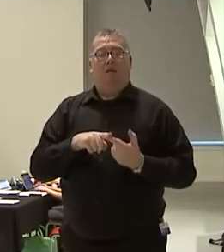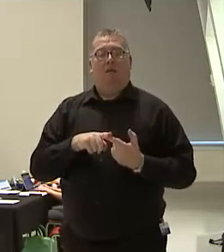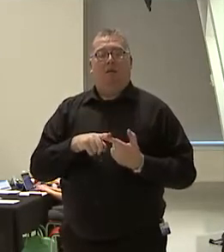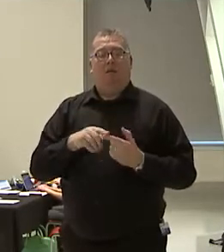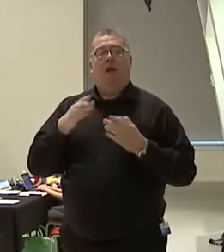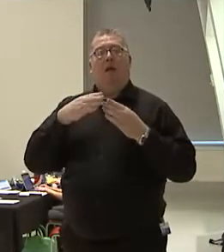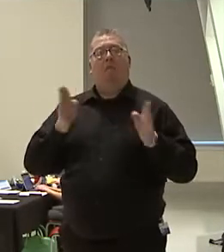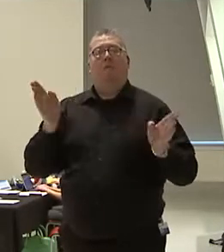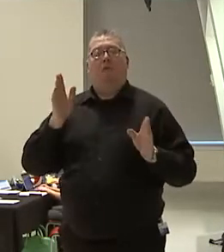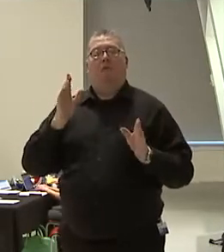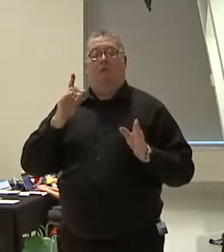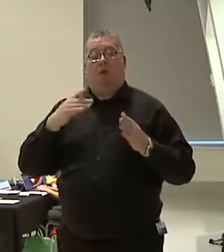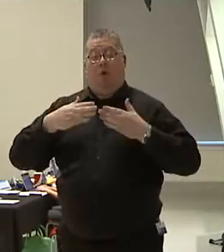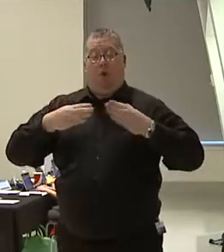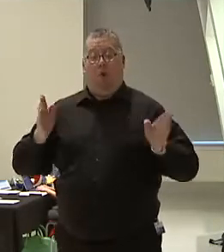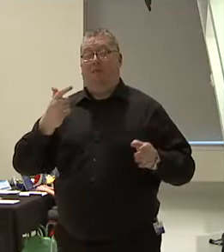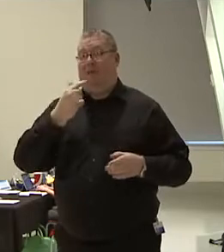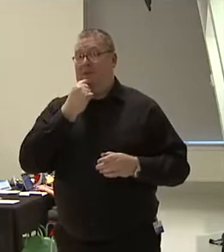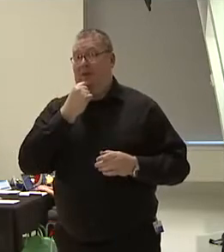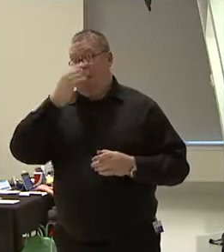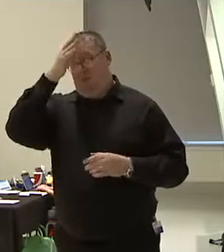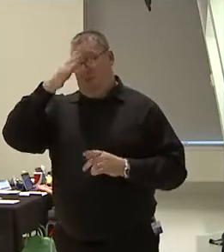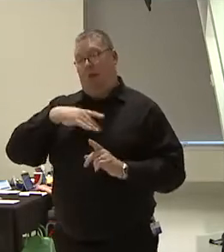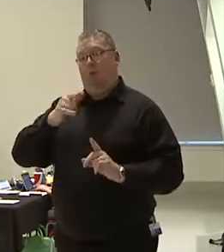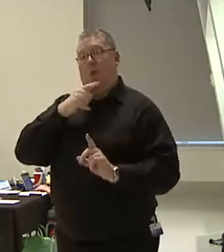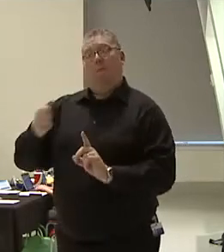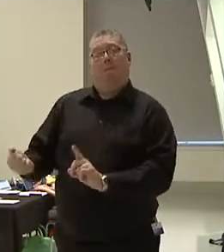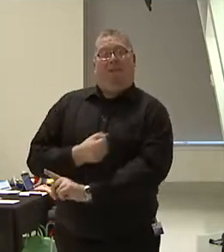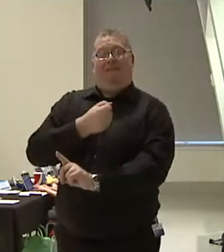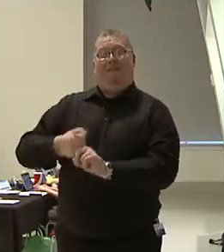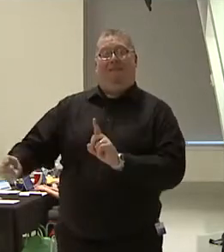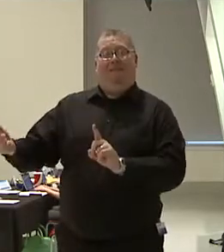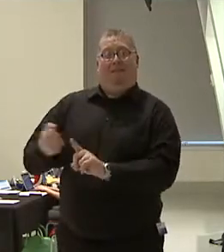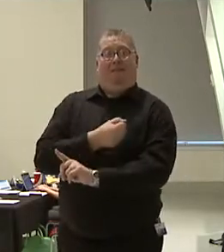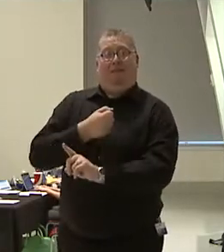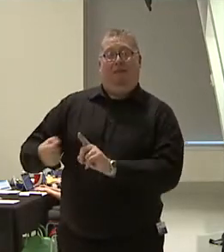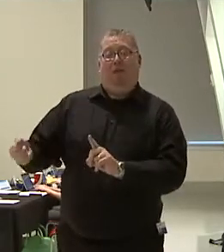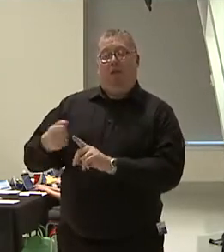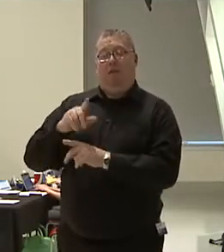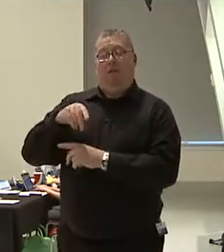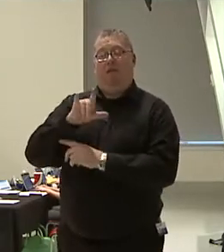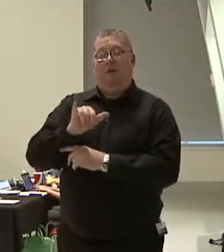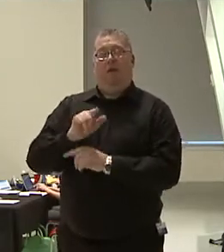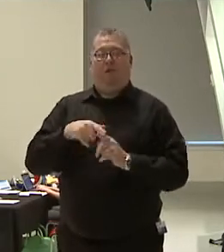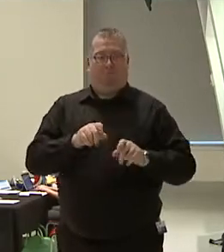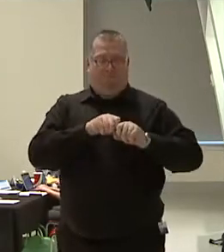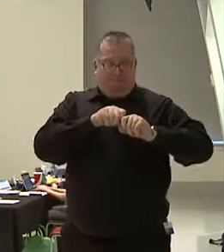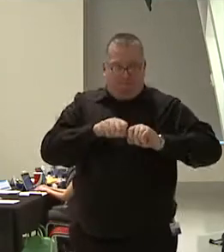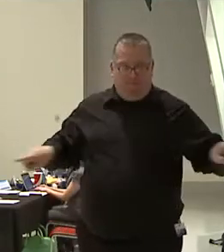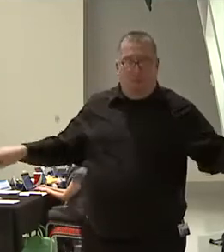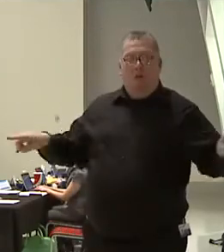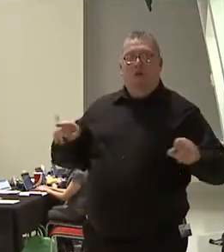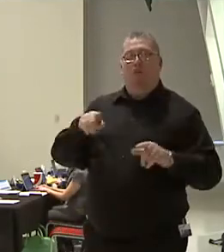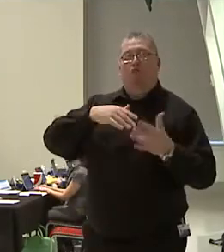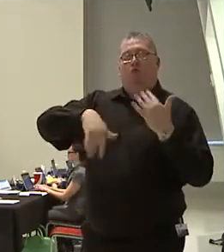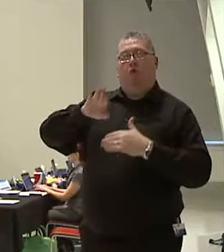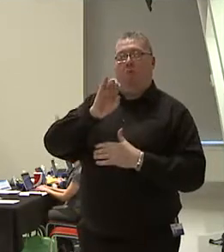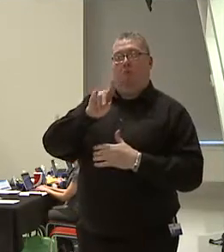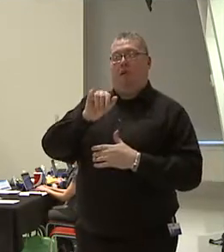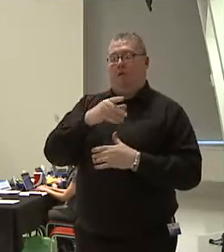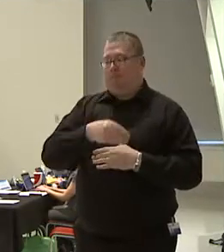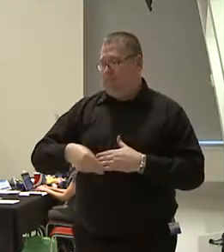men beaten in Philadelphia, and the commissioner's communications teams put it out on social media, and they literally handed